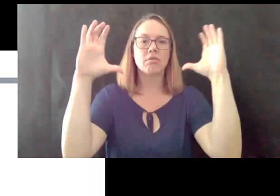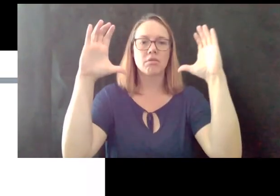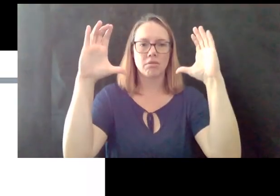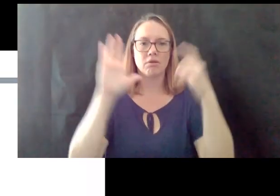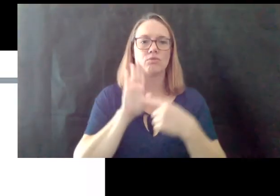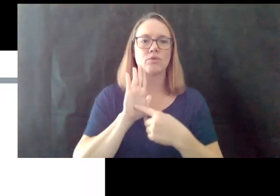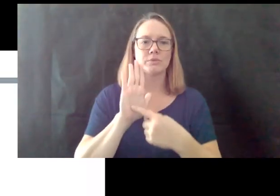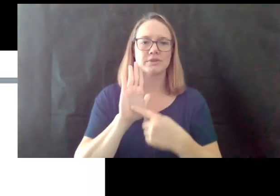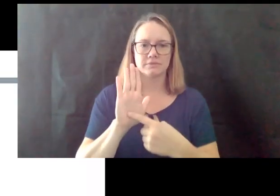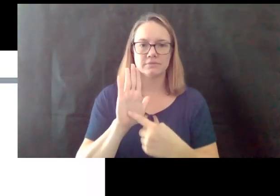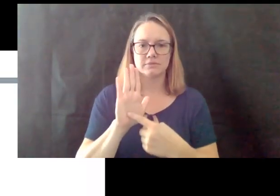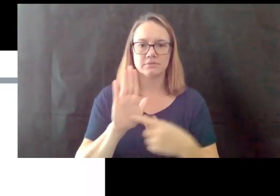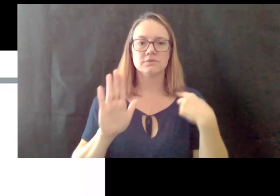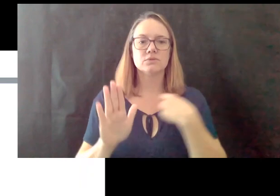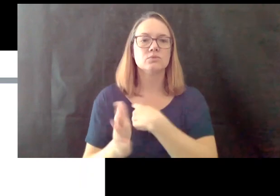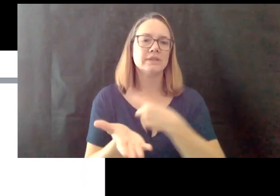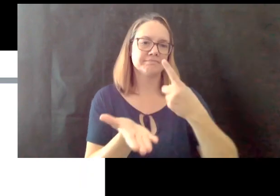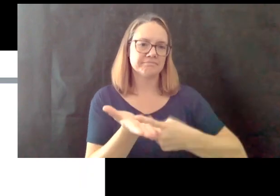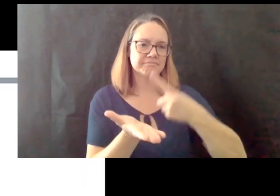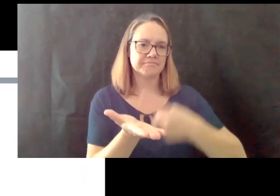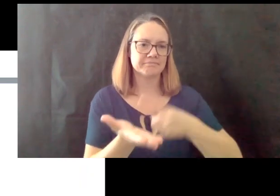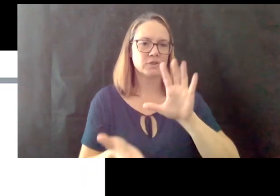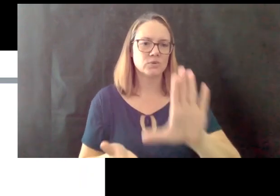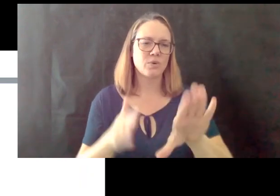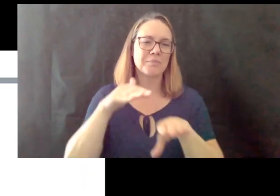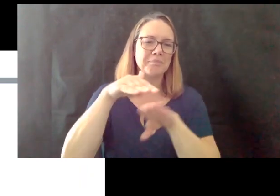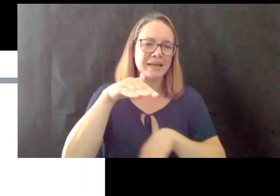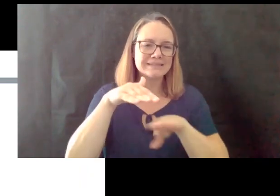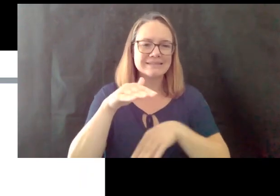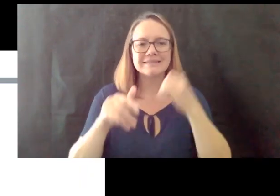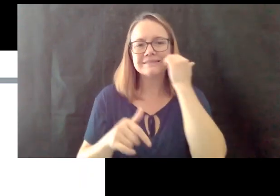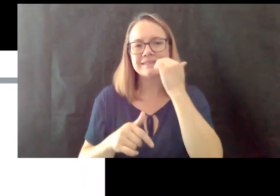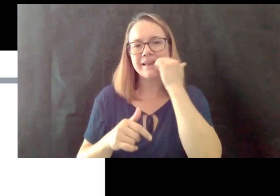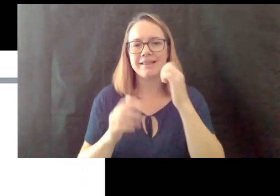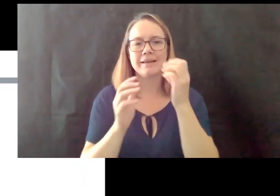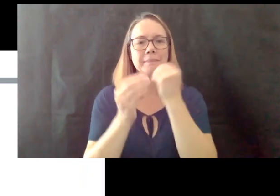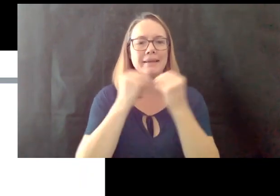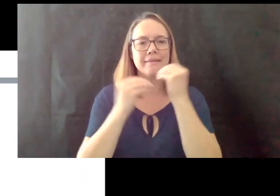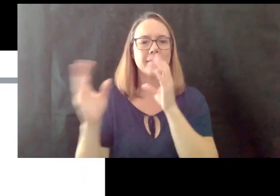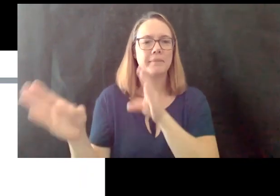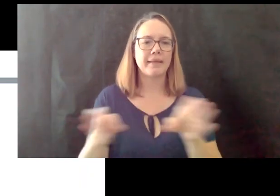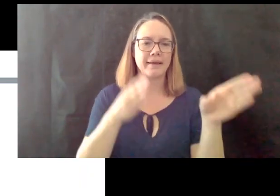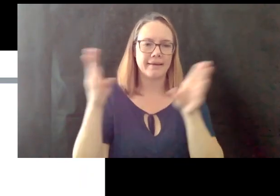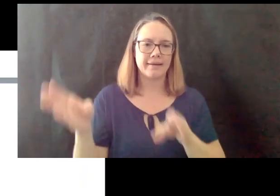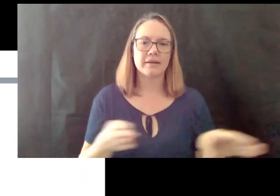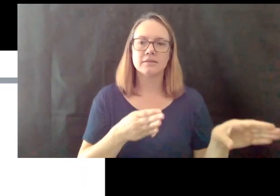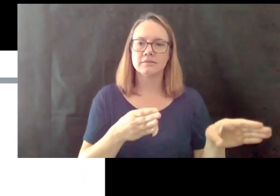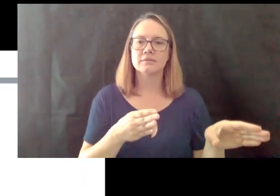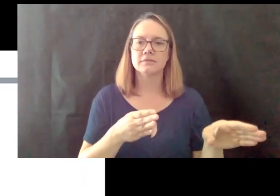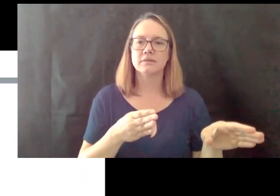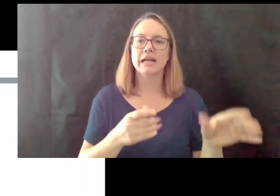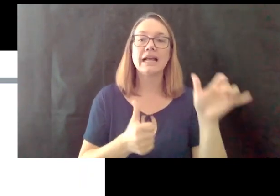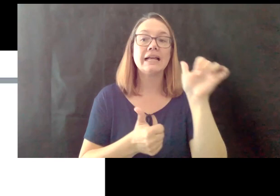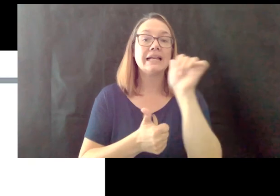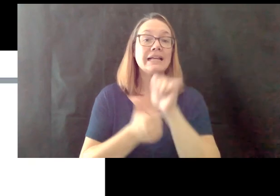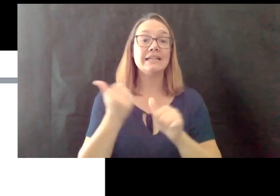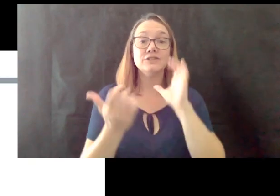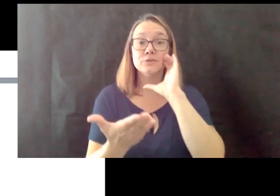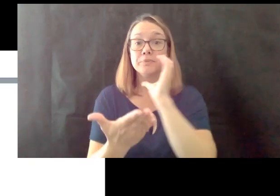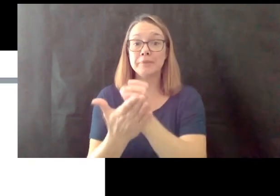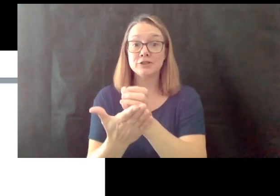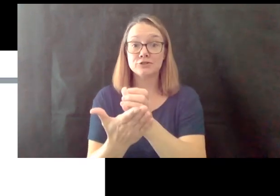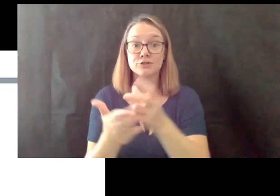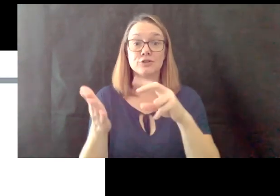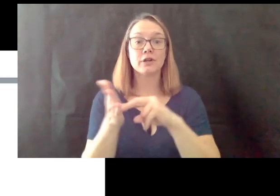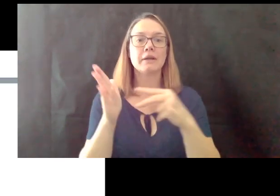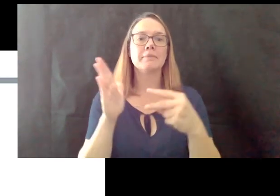of kind of what we had talked about for your basic daily meal plan. Each one of these icons here is